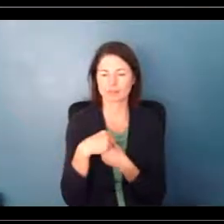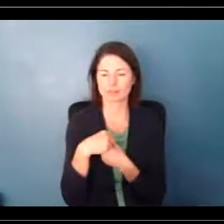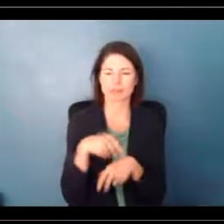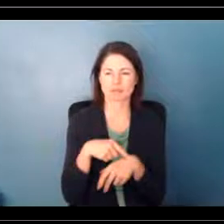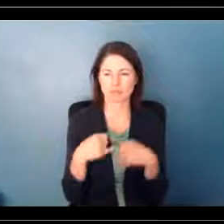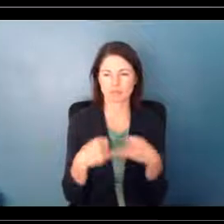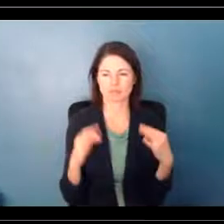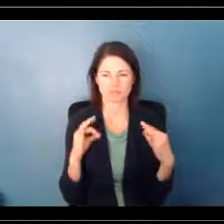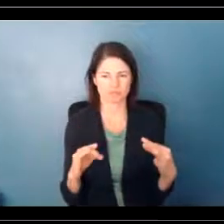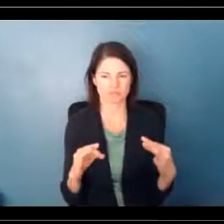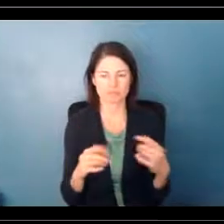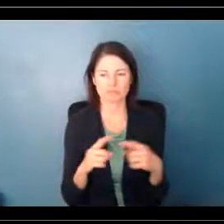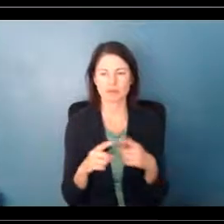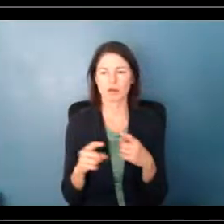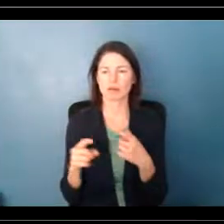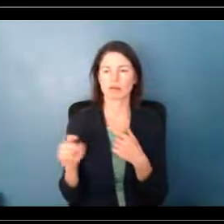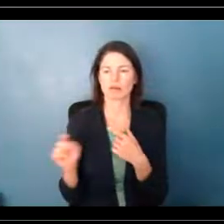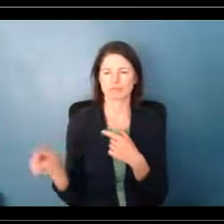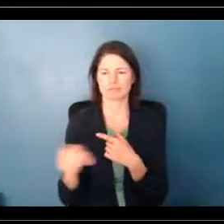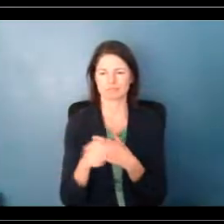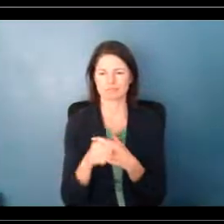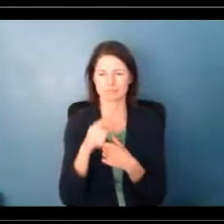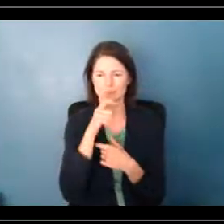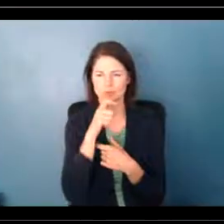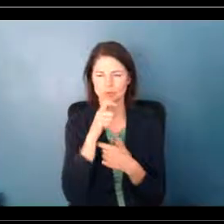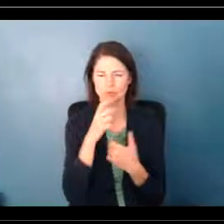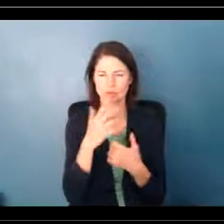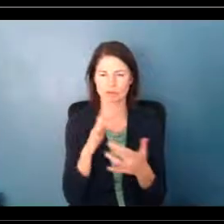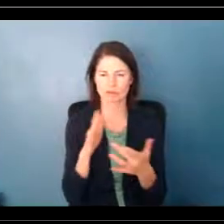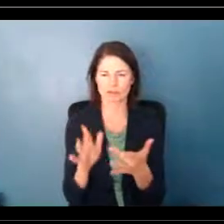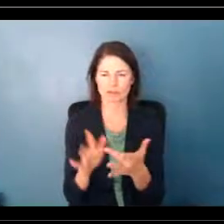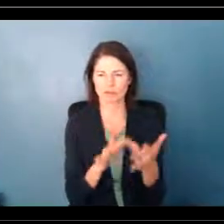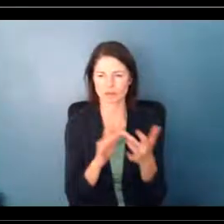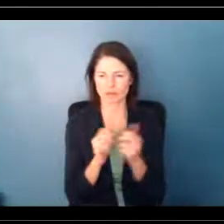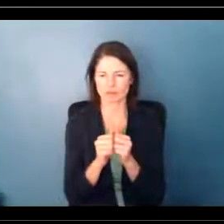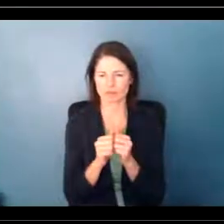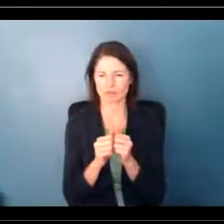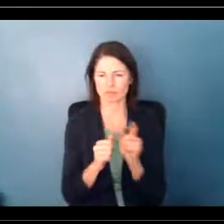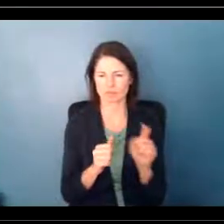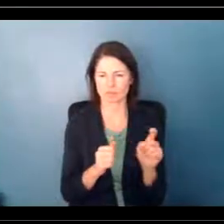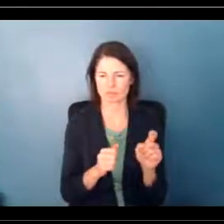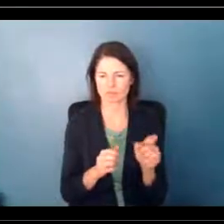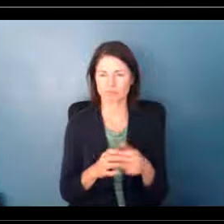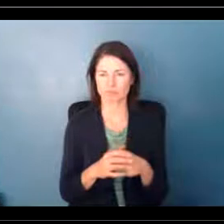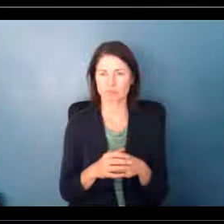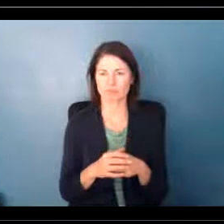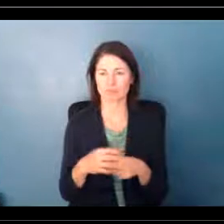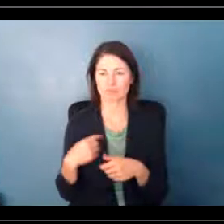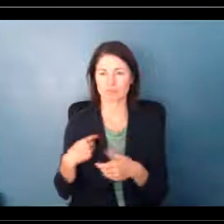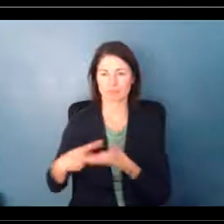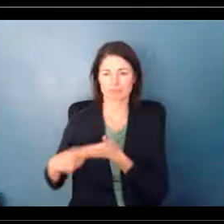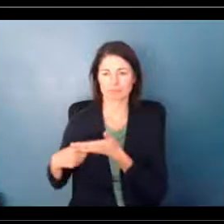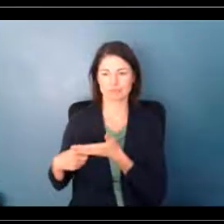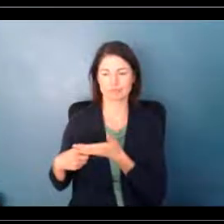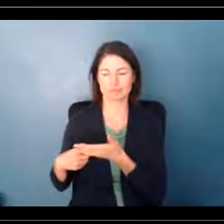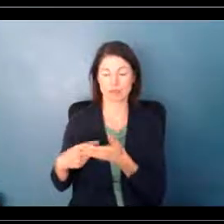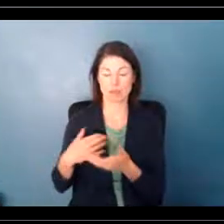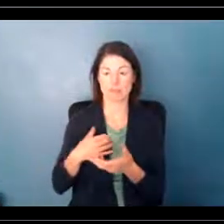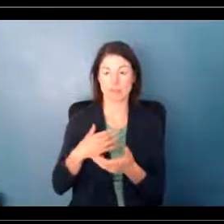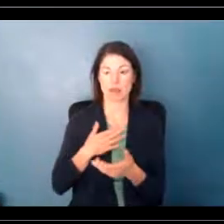But what stakeholders are you looking to touch? And I'm definitely speaking with a union labor lens here